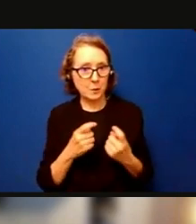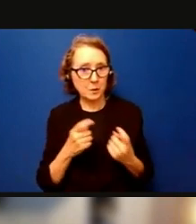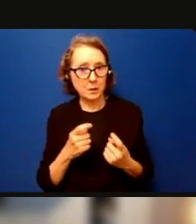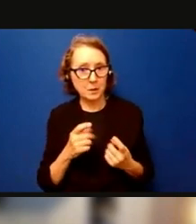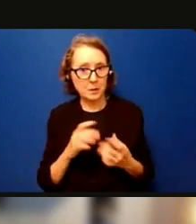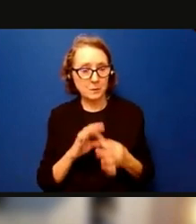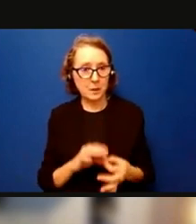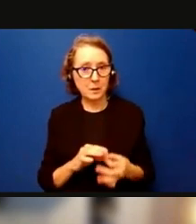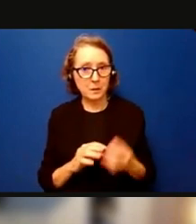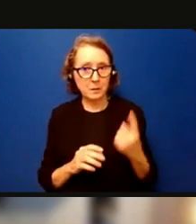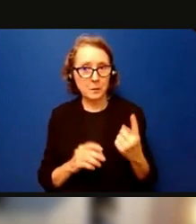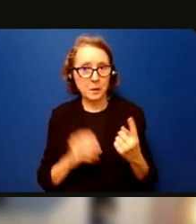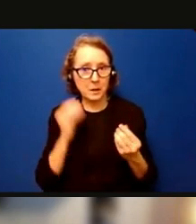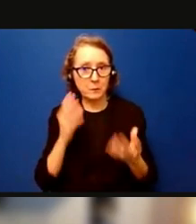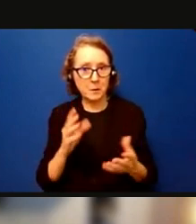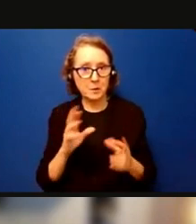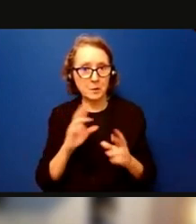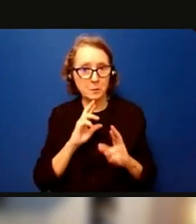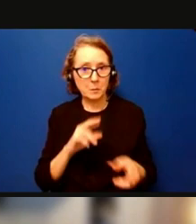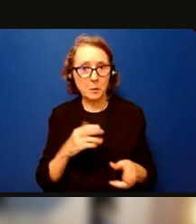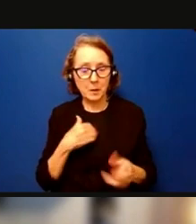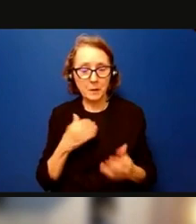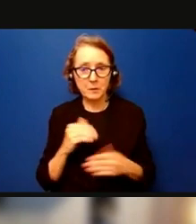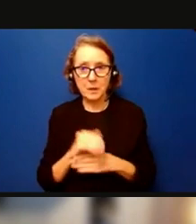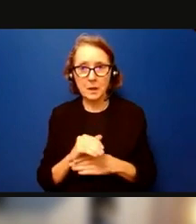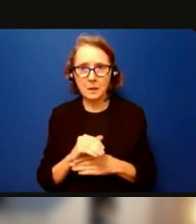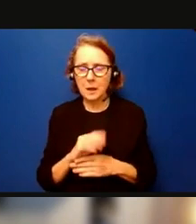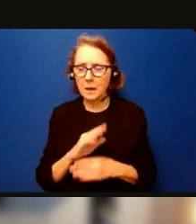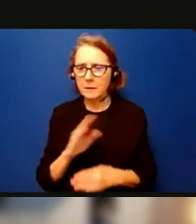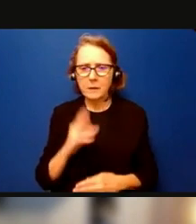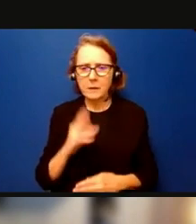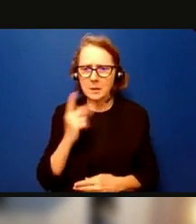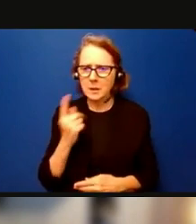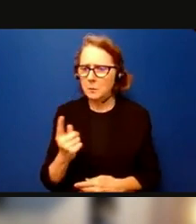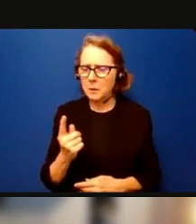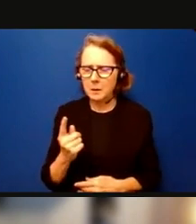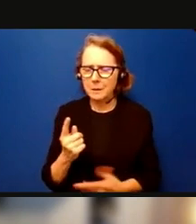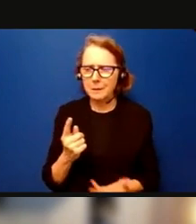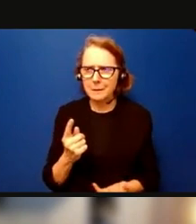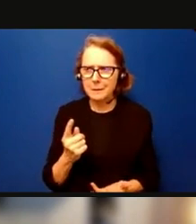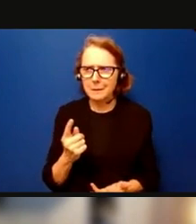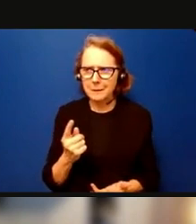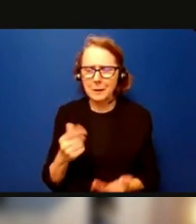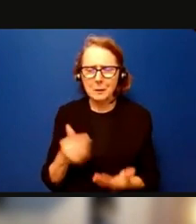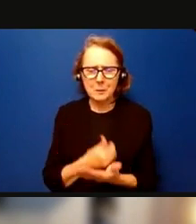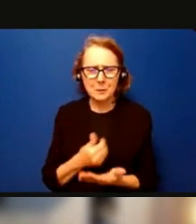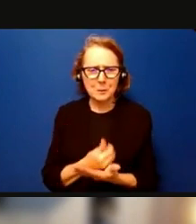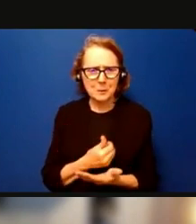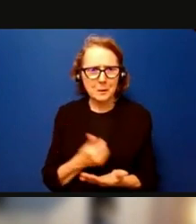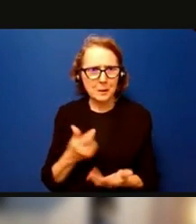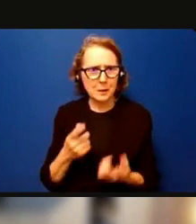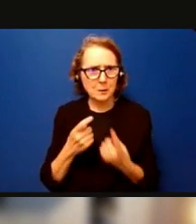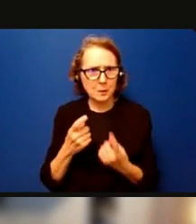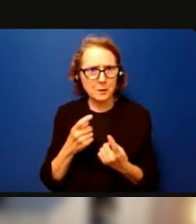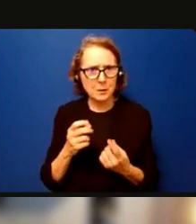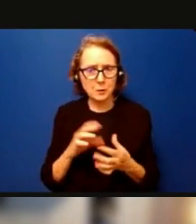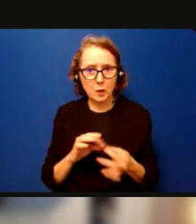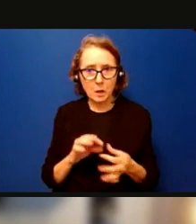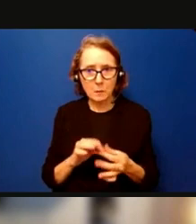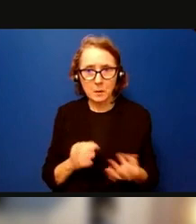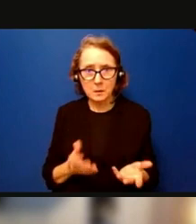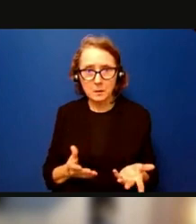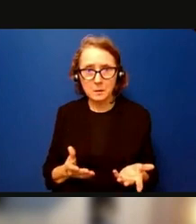the one information report we have tonight? I'm not sure if I've ever seen just one. That's a new thing. Are there questions or comments on that one?